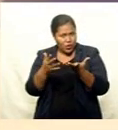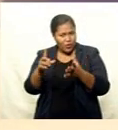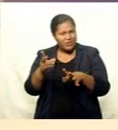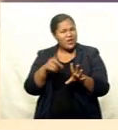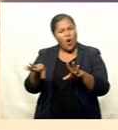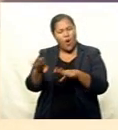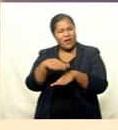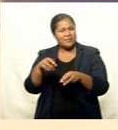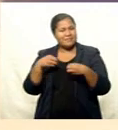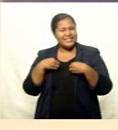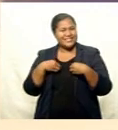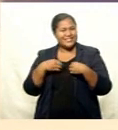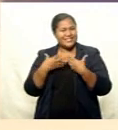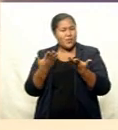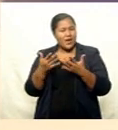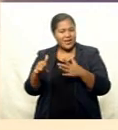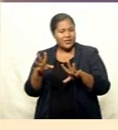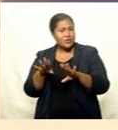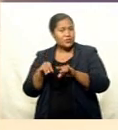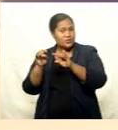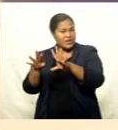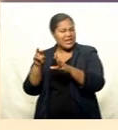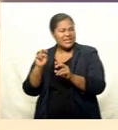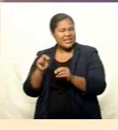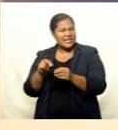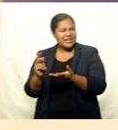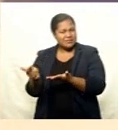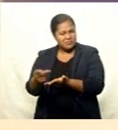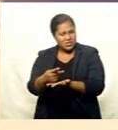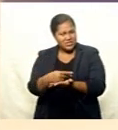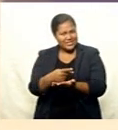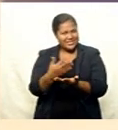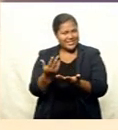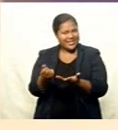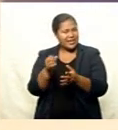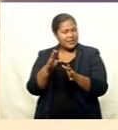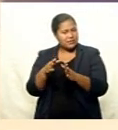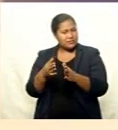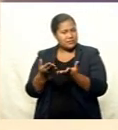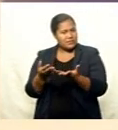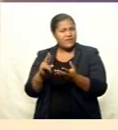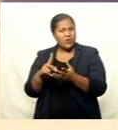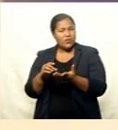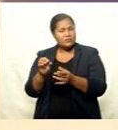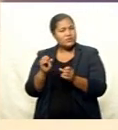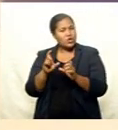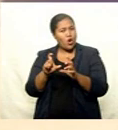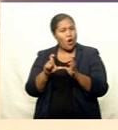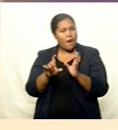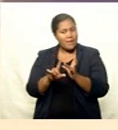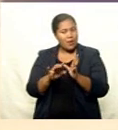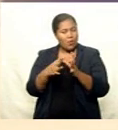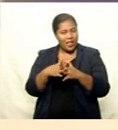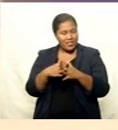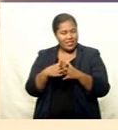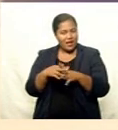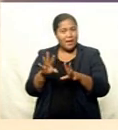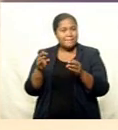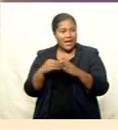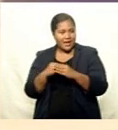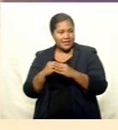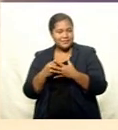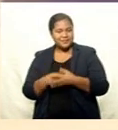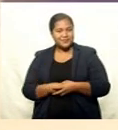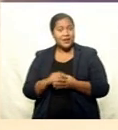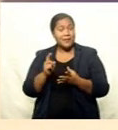for Australia amid mixed purchasing managers' index figures from Commonwealth Bank for May. Meanwhile, the